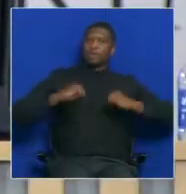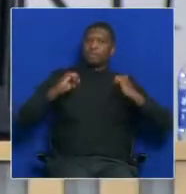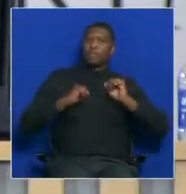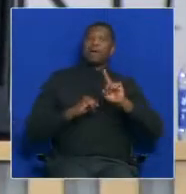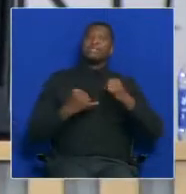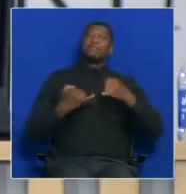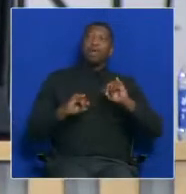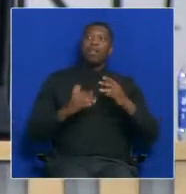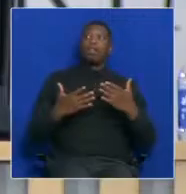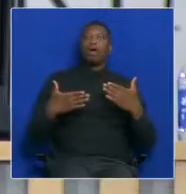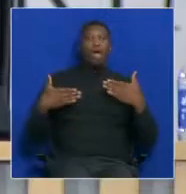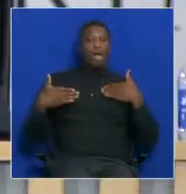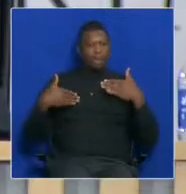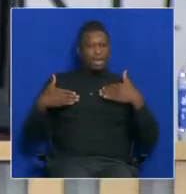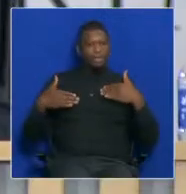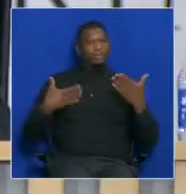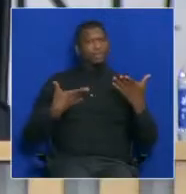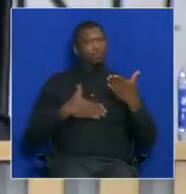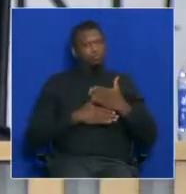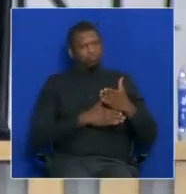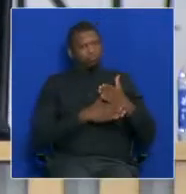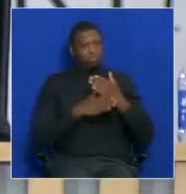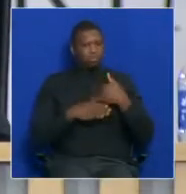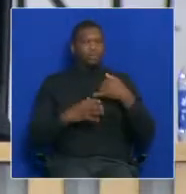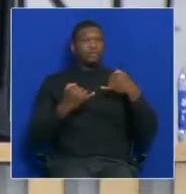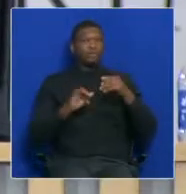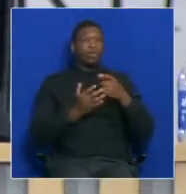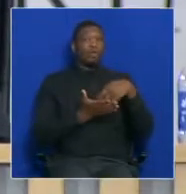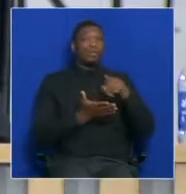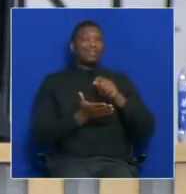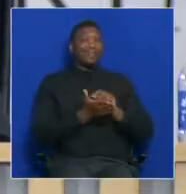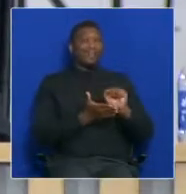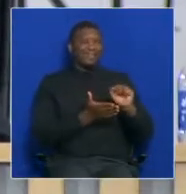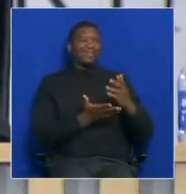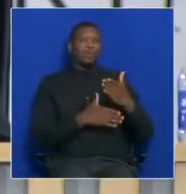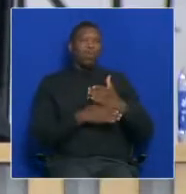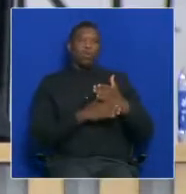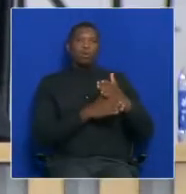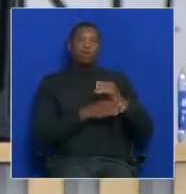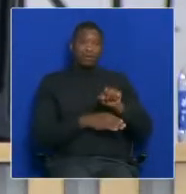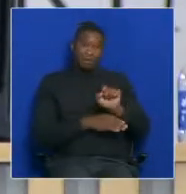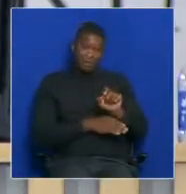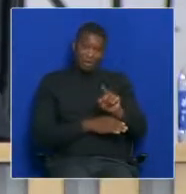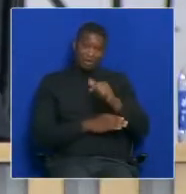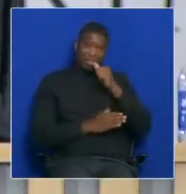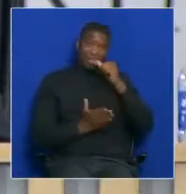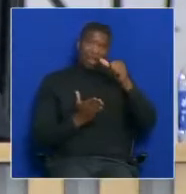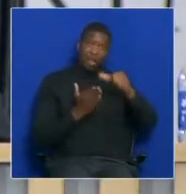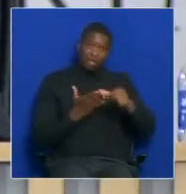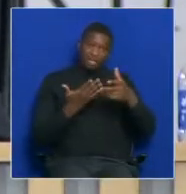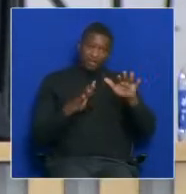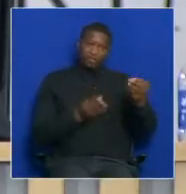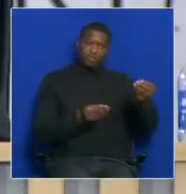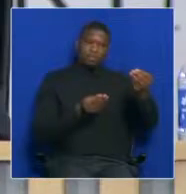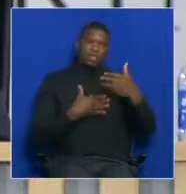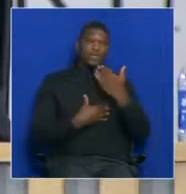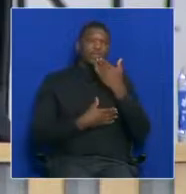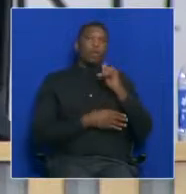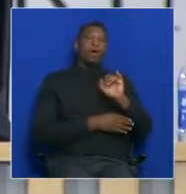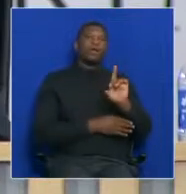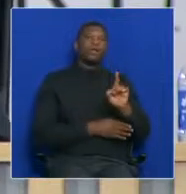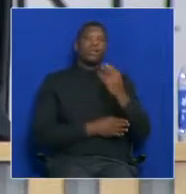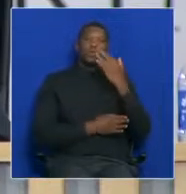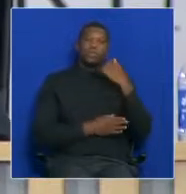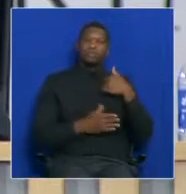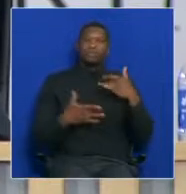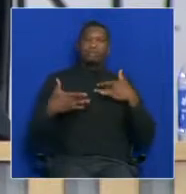off on their, which is the letter that the ID issued with me after I raised the issue with her. And